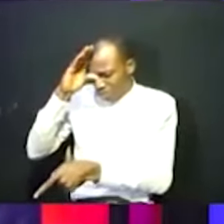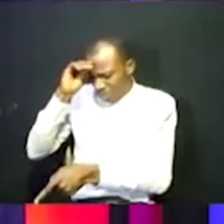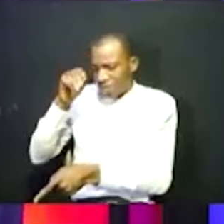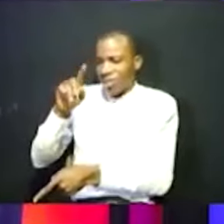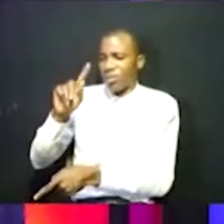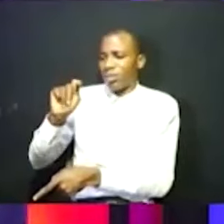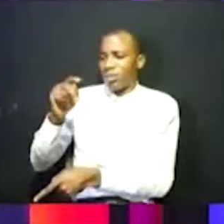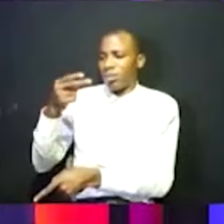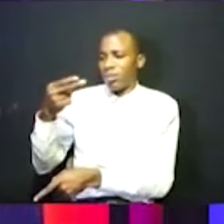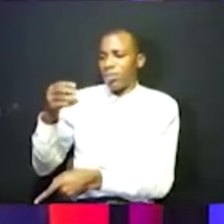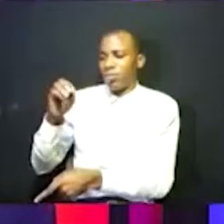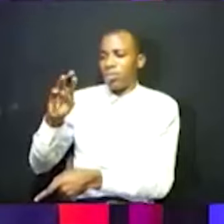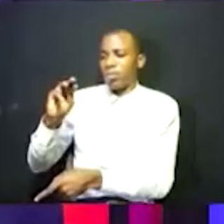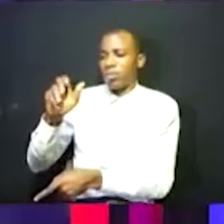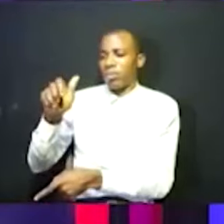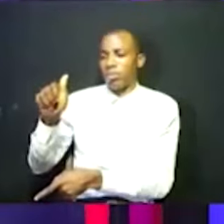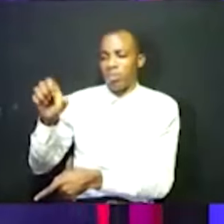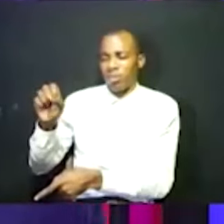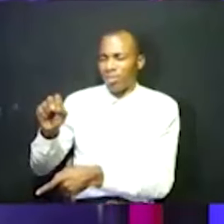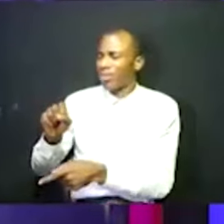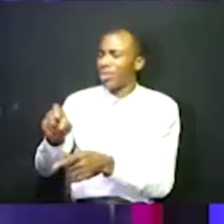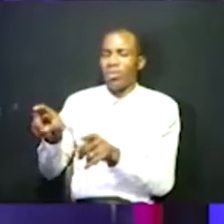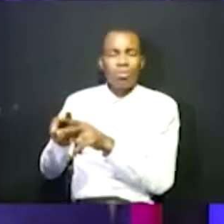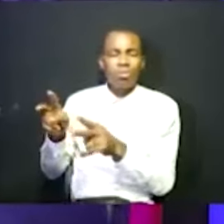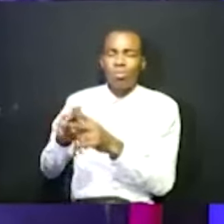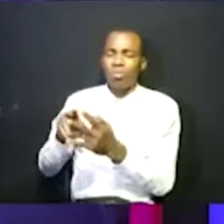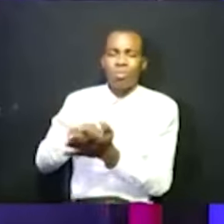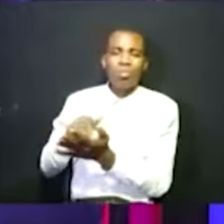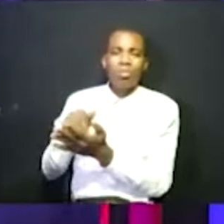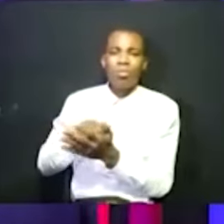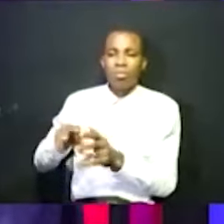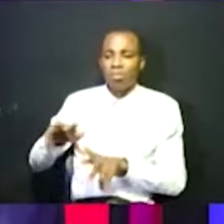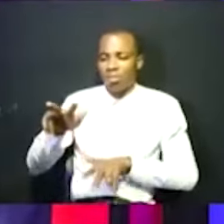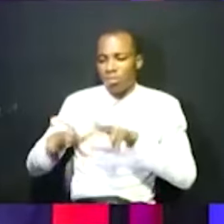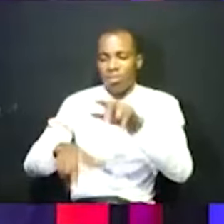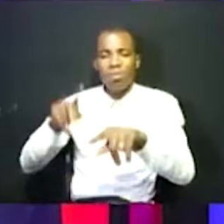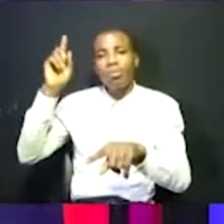they put him in a wheelchair and to be taken out.